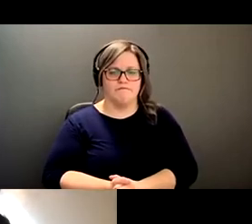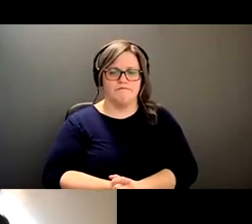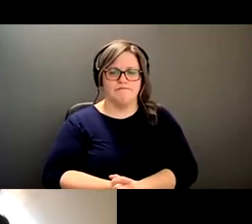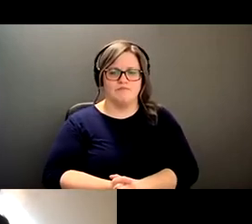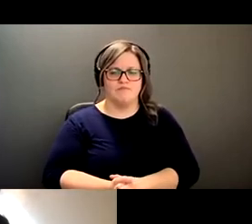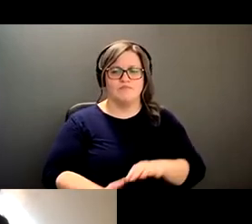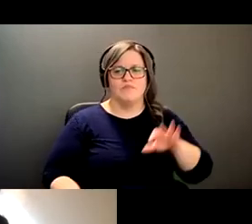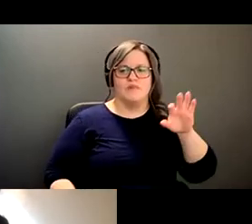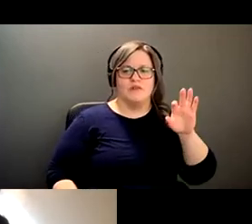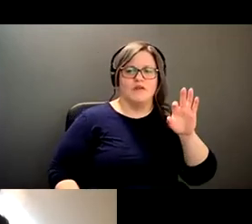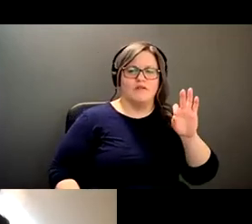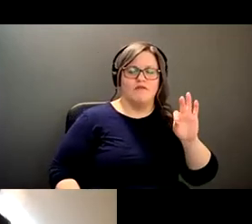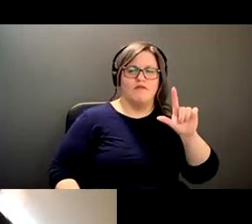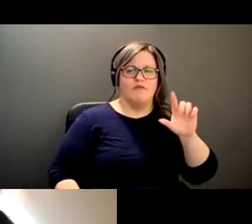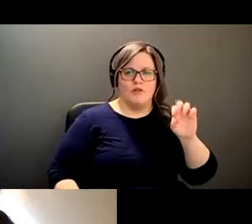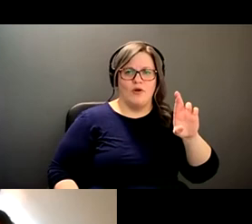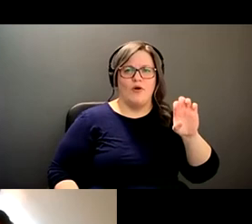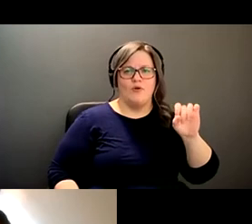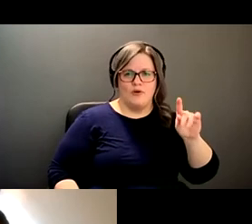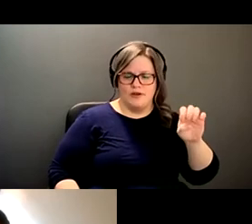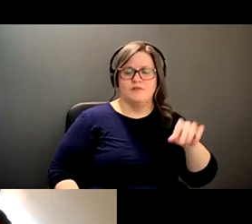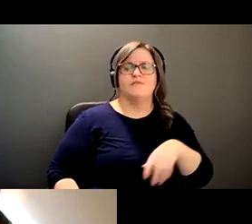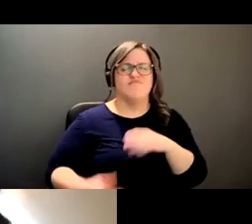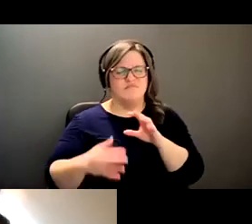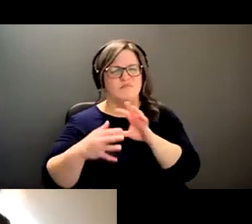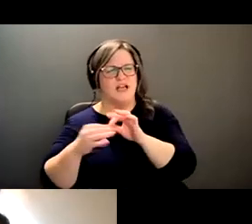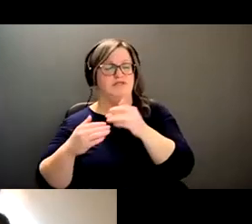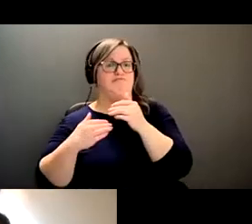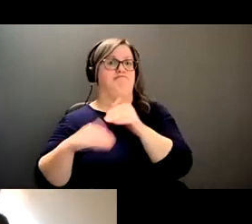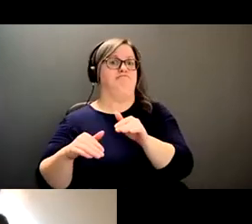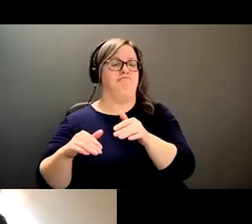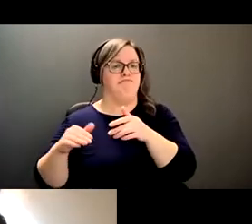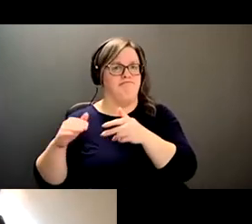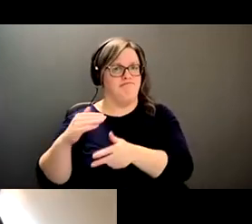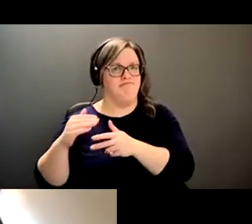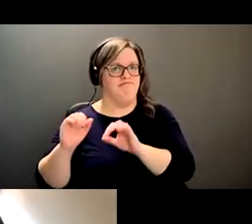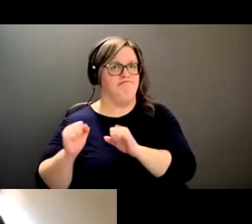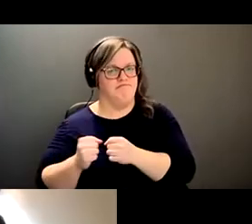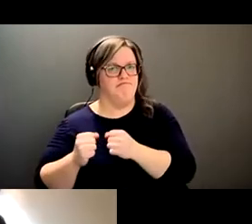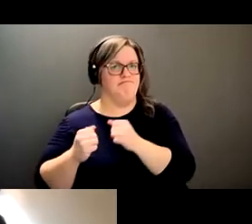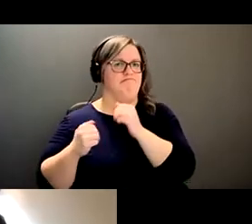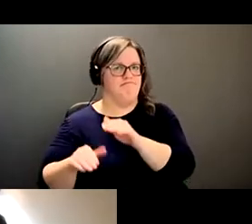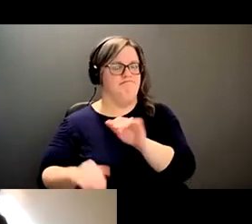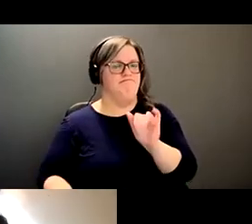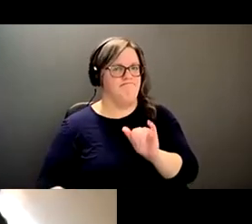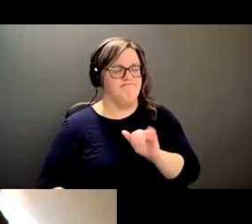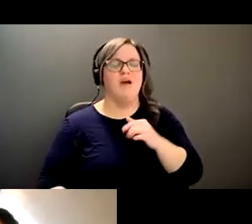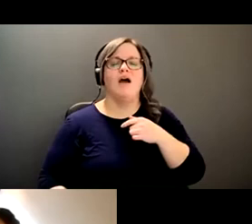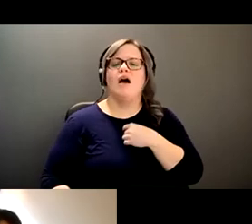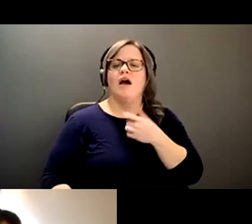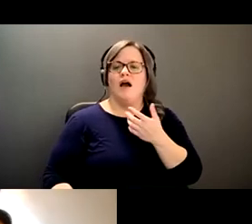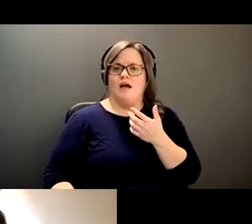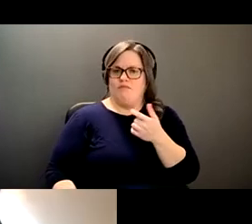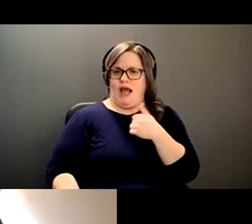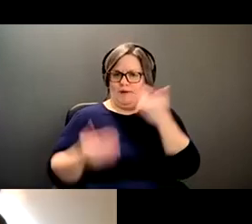Speaking about the limits of the flexibility, I was wondering if any of you, because I don't have an